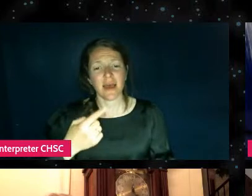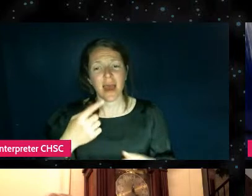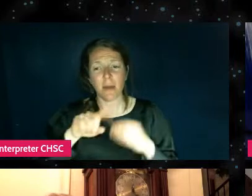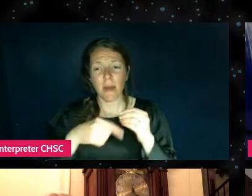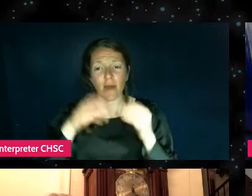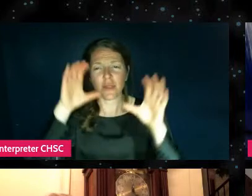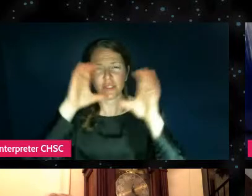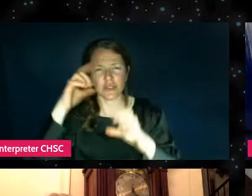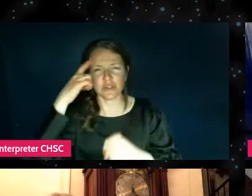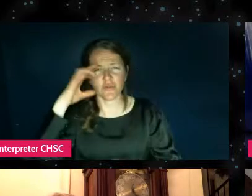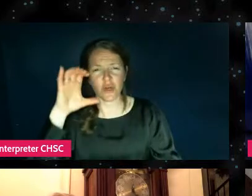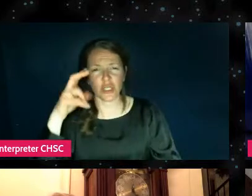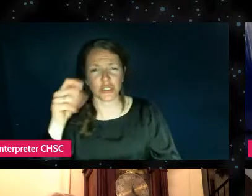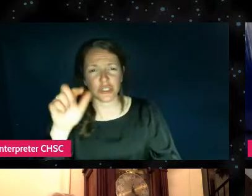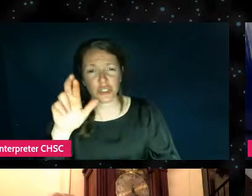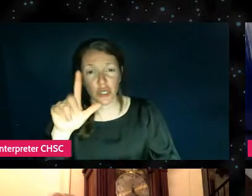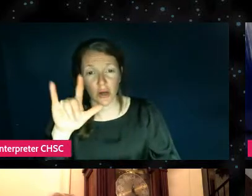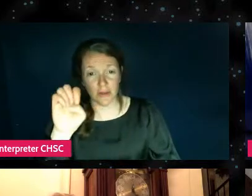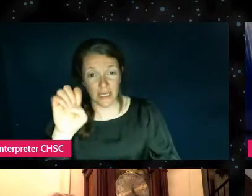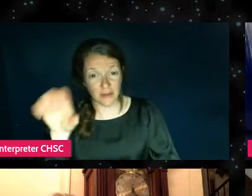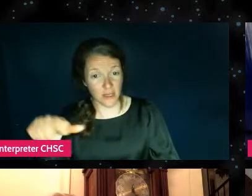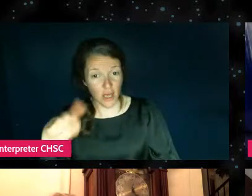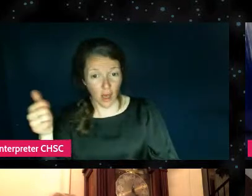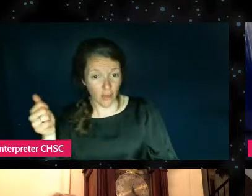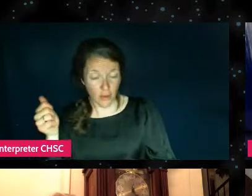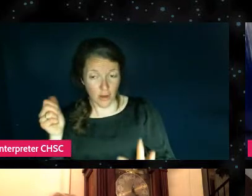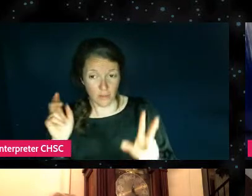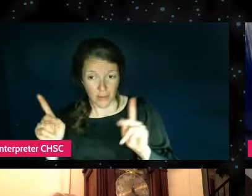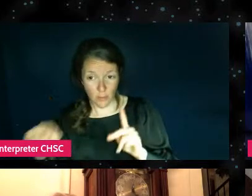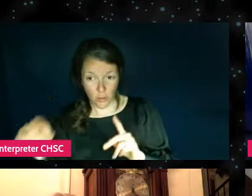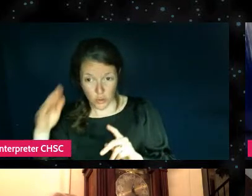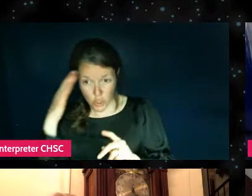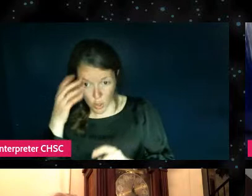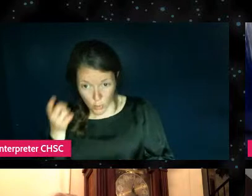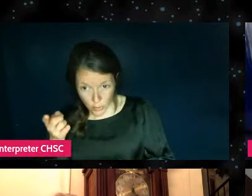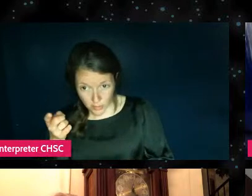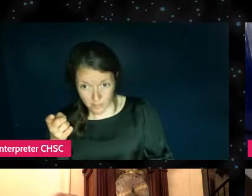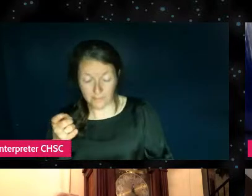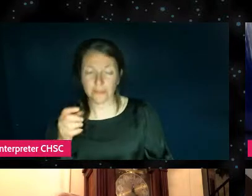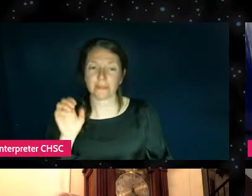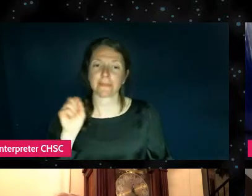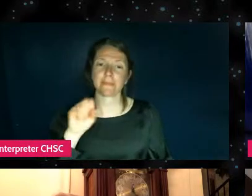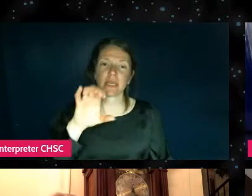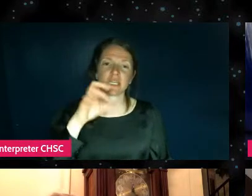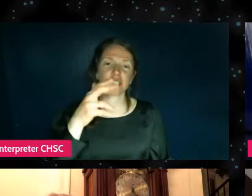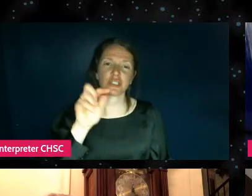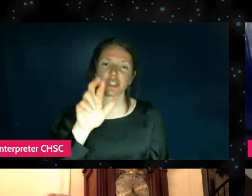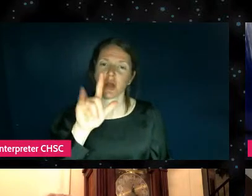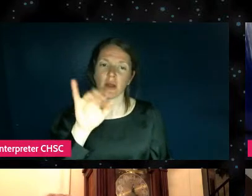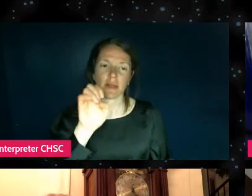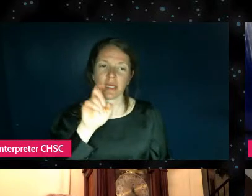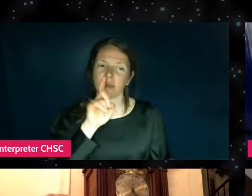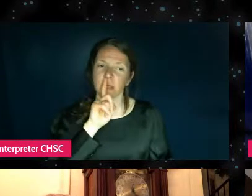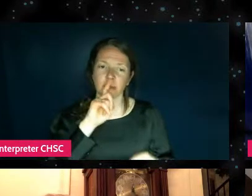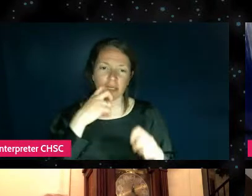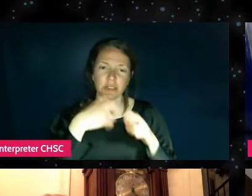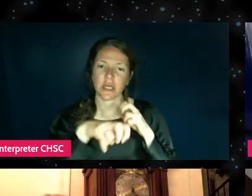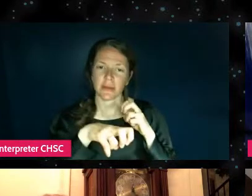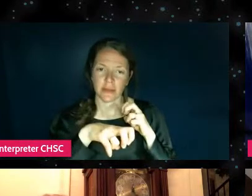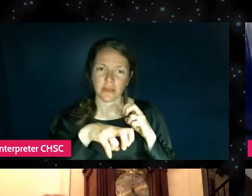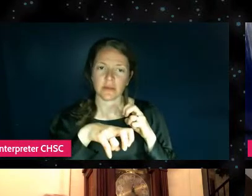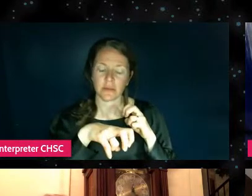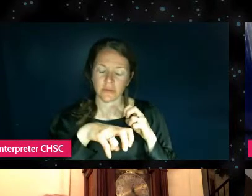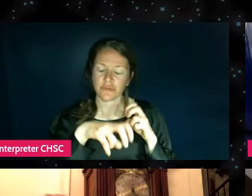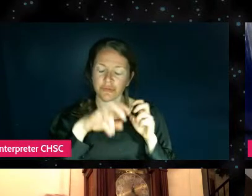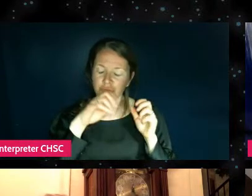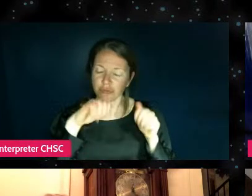other performers you interviewed know her? Yeah, Charlie was really a challenge because we had so